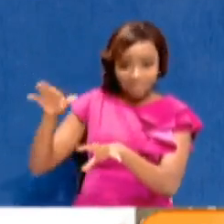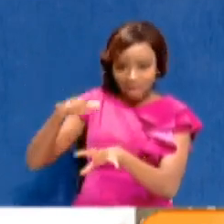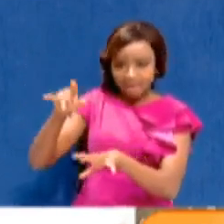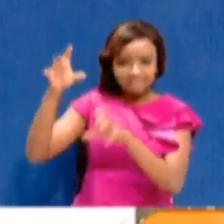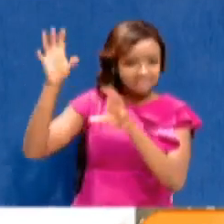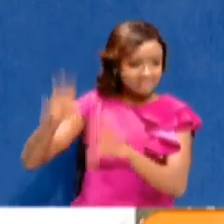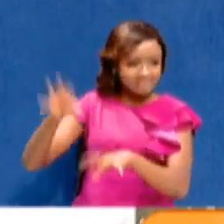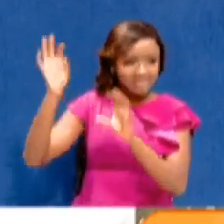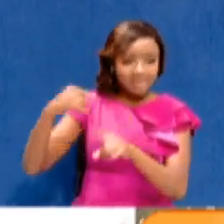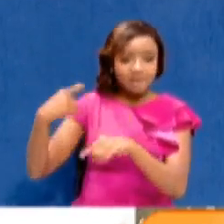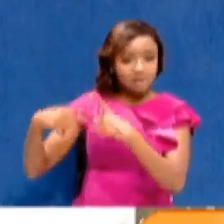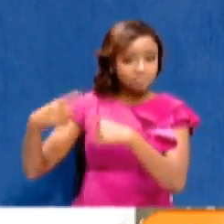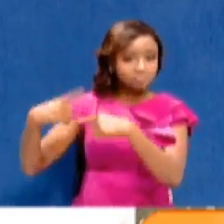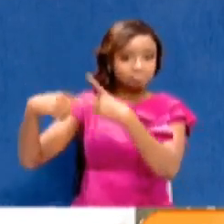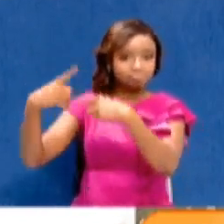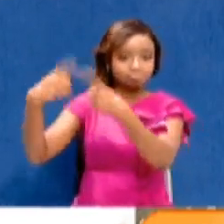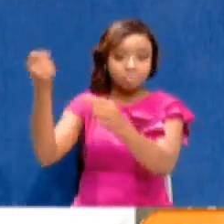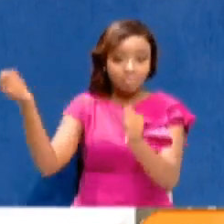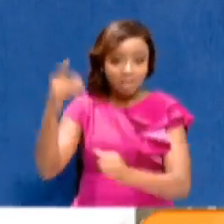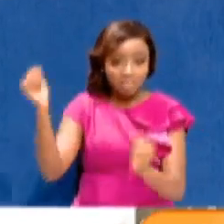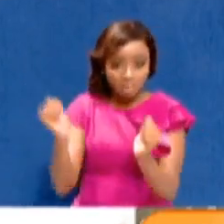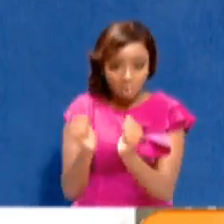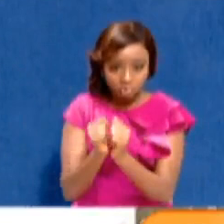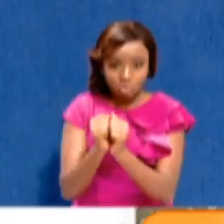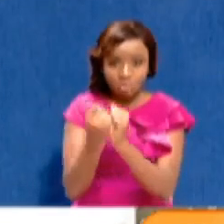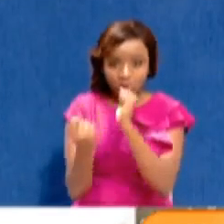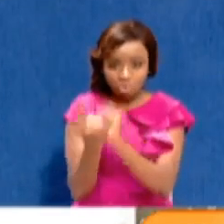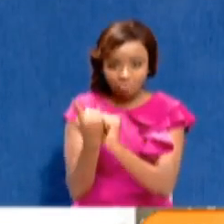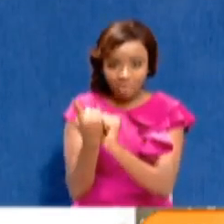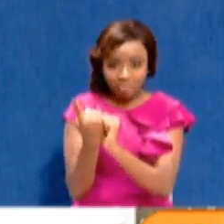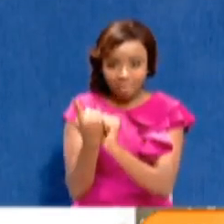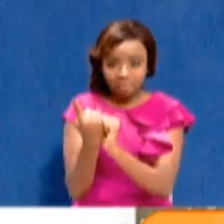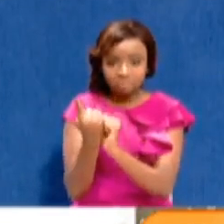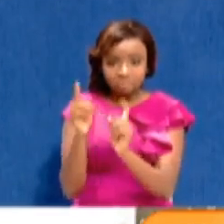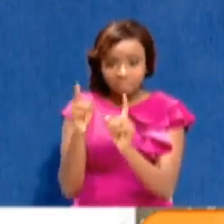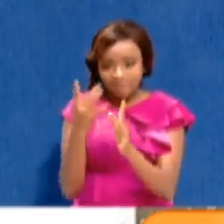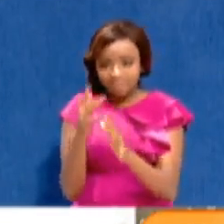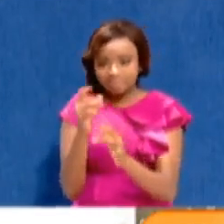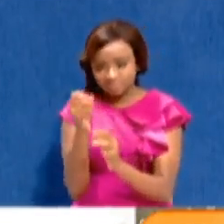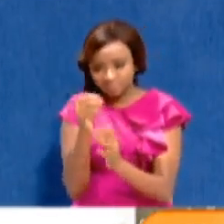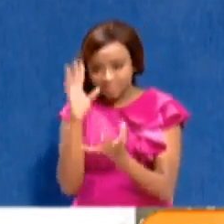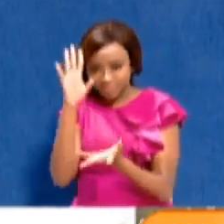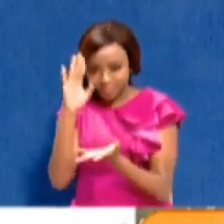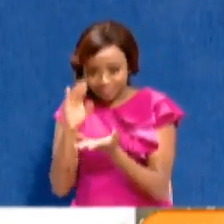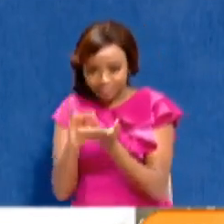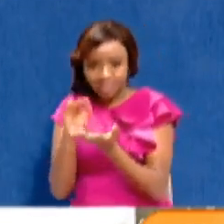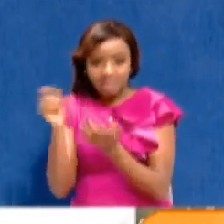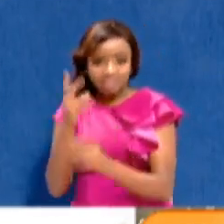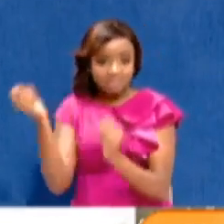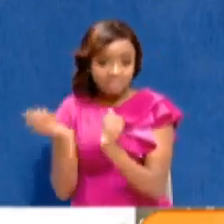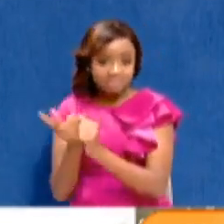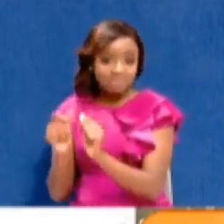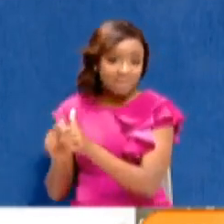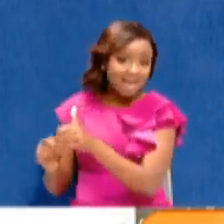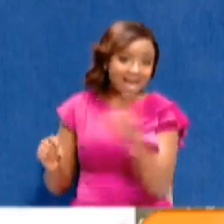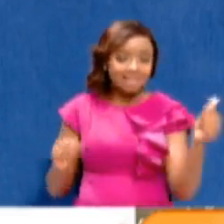happening there now will continue into October, November, and wane off somewhere in mid-December. But for the rest of